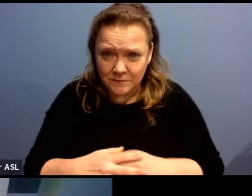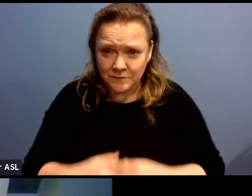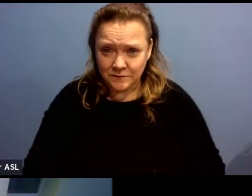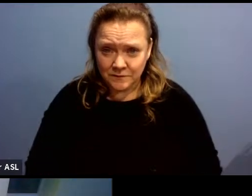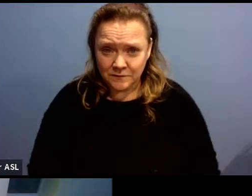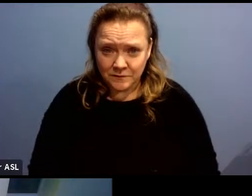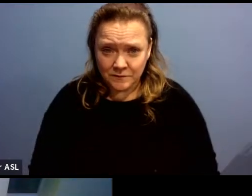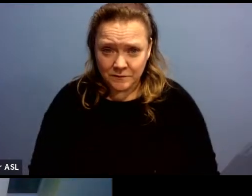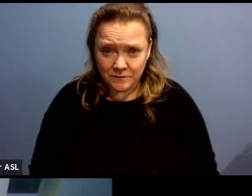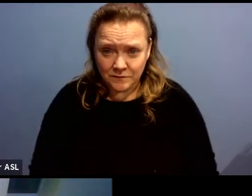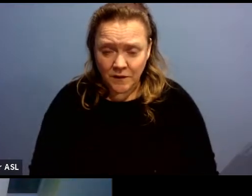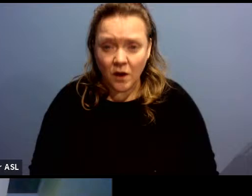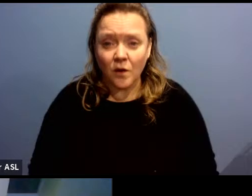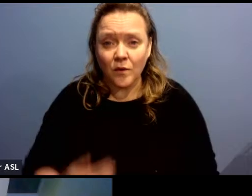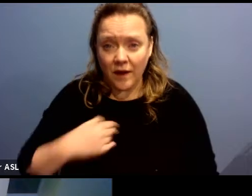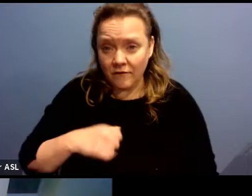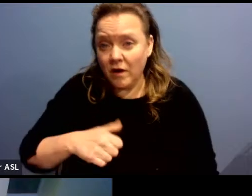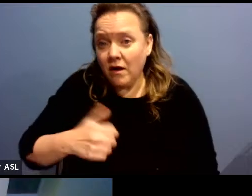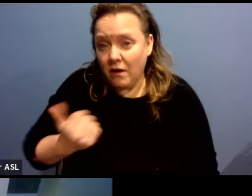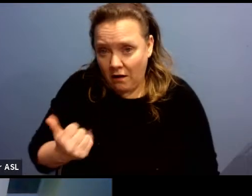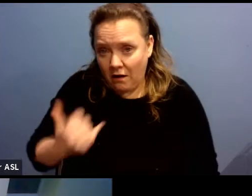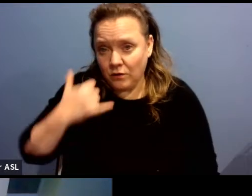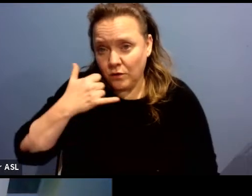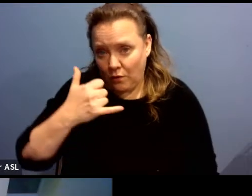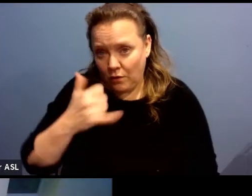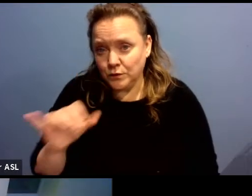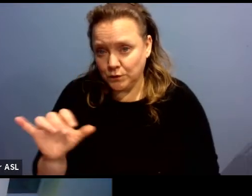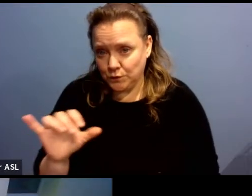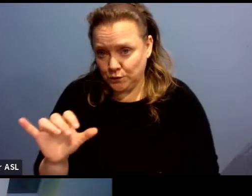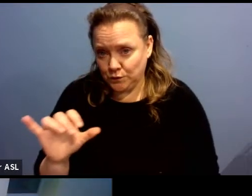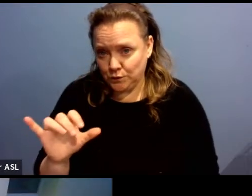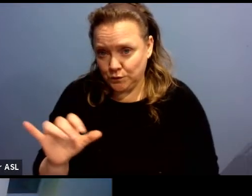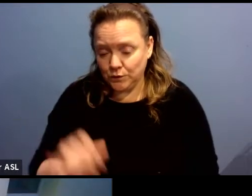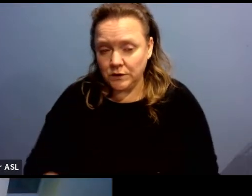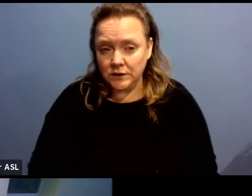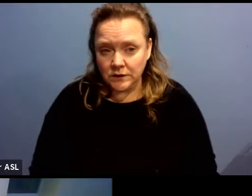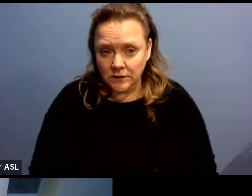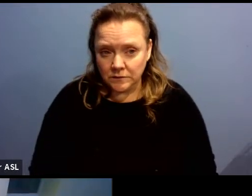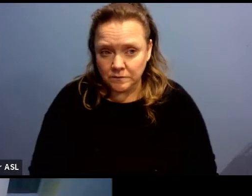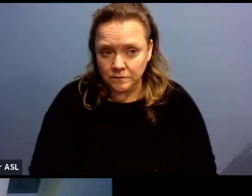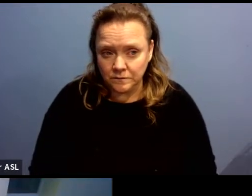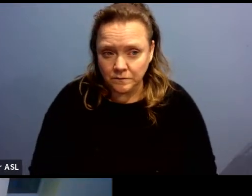And we have one other caller in addition to that. It's been trying to get on.